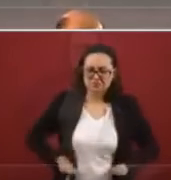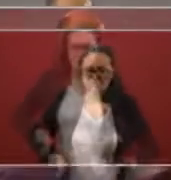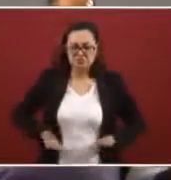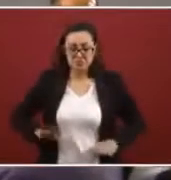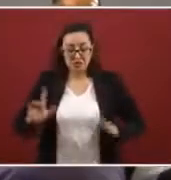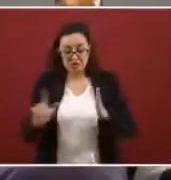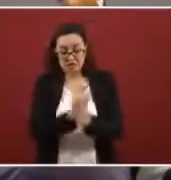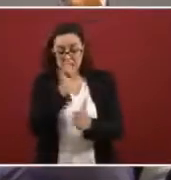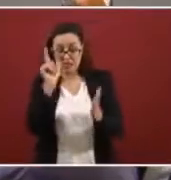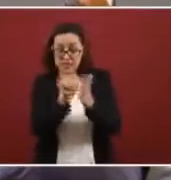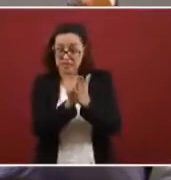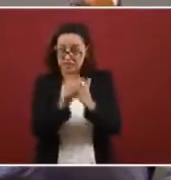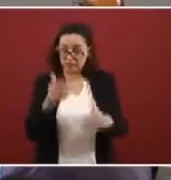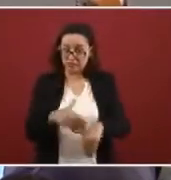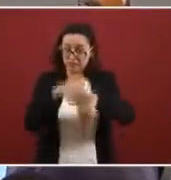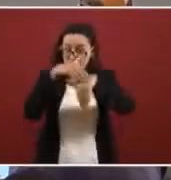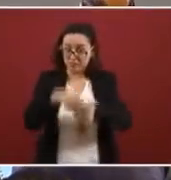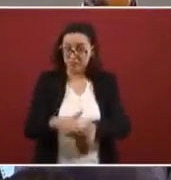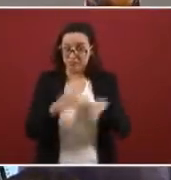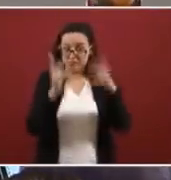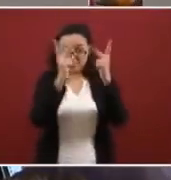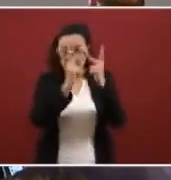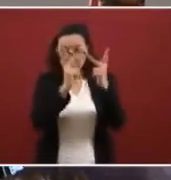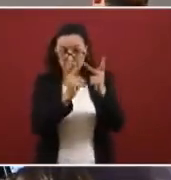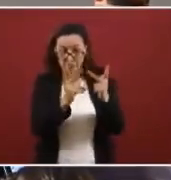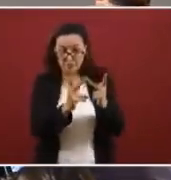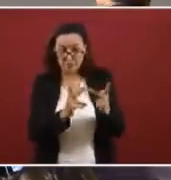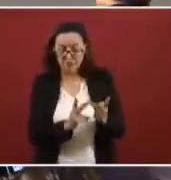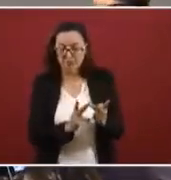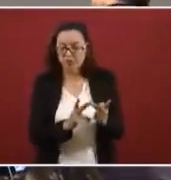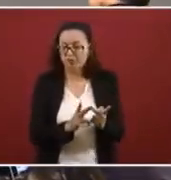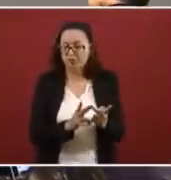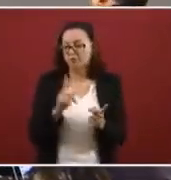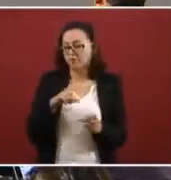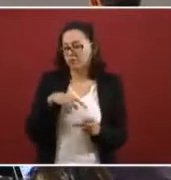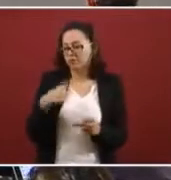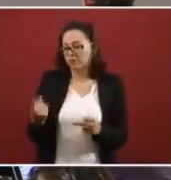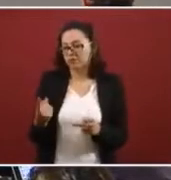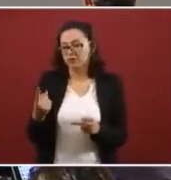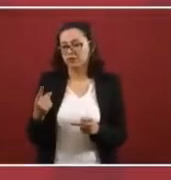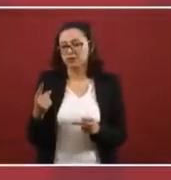define very well the characteristics that needs to be